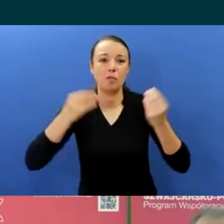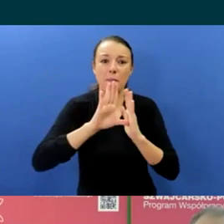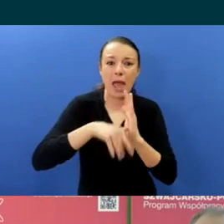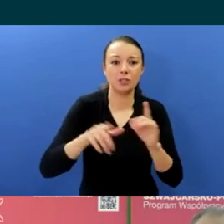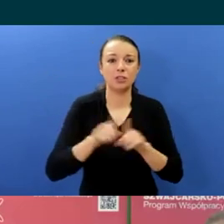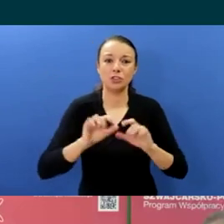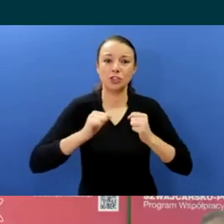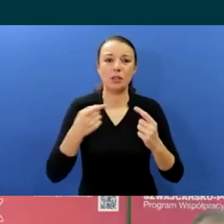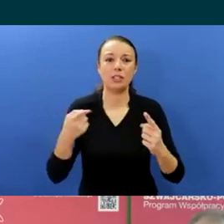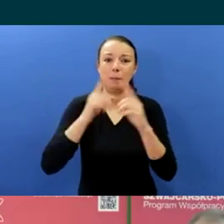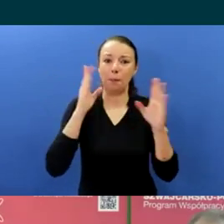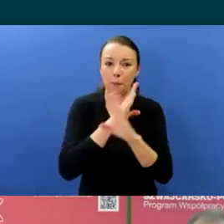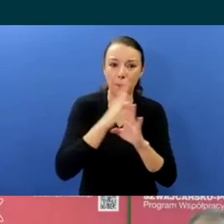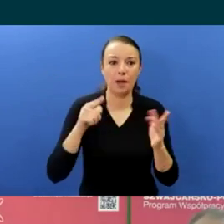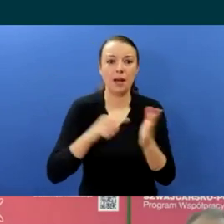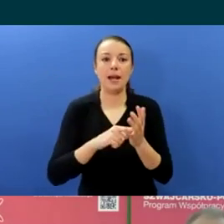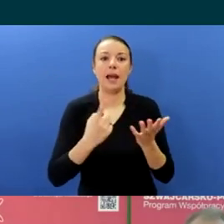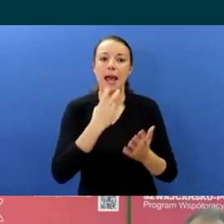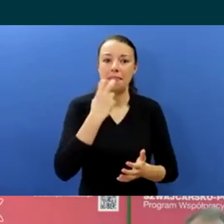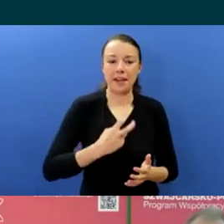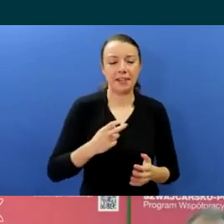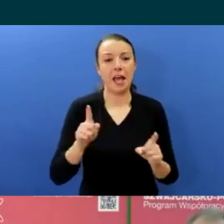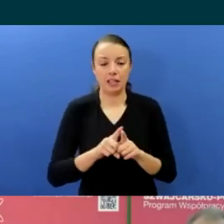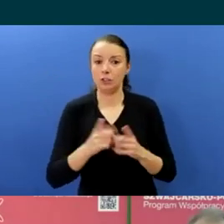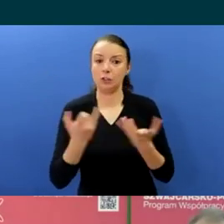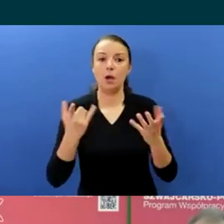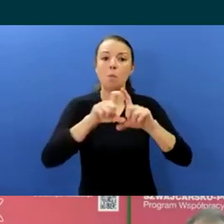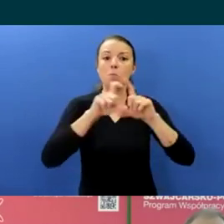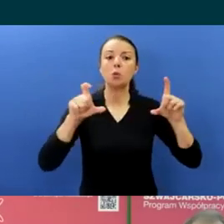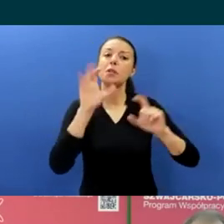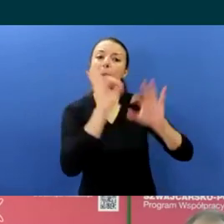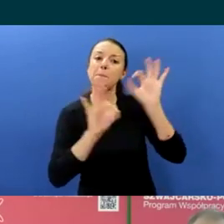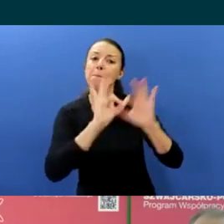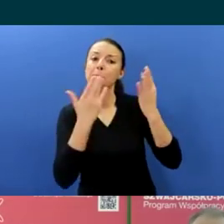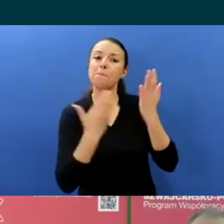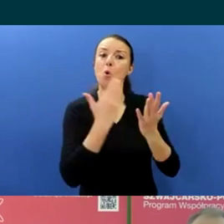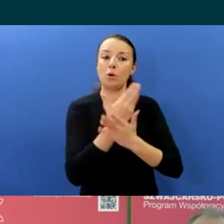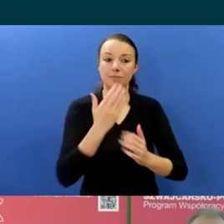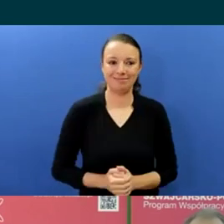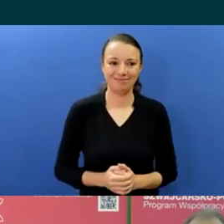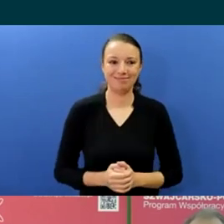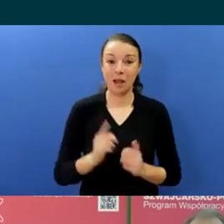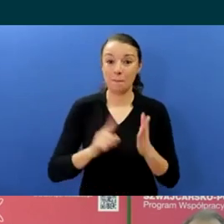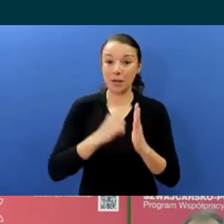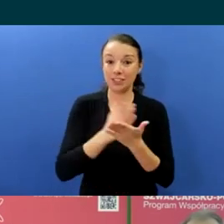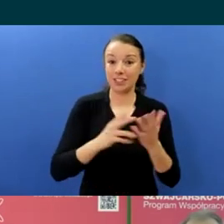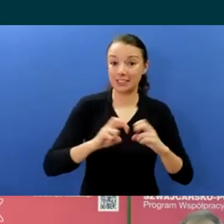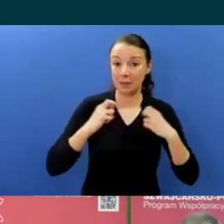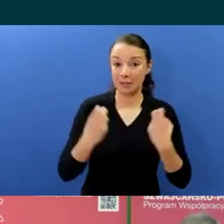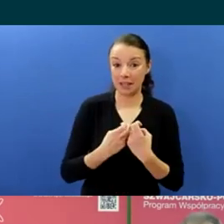solutions in planning the development of the cities, climate and energy solutions, or modernization of buildings.